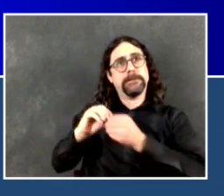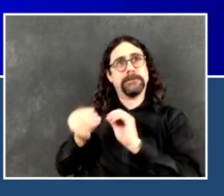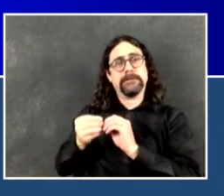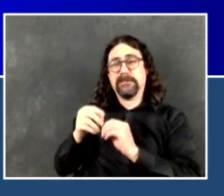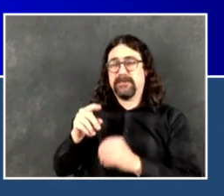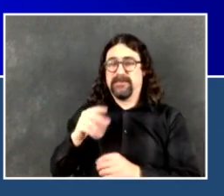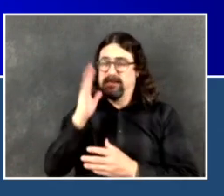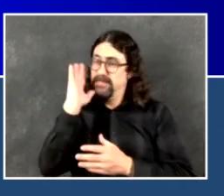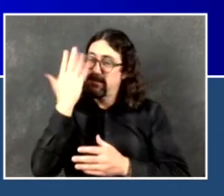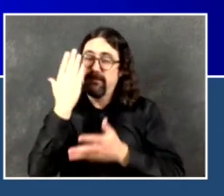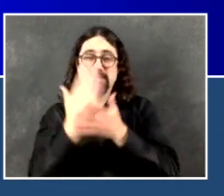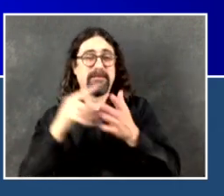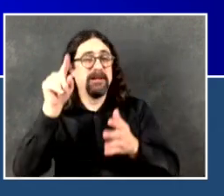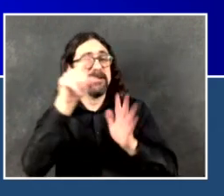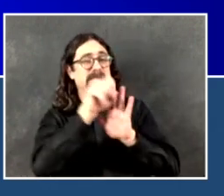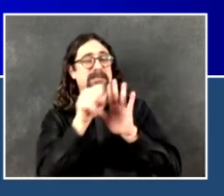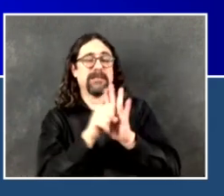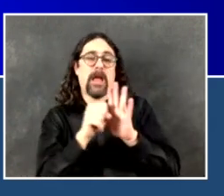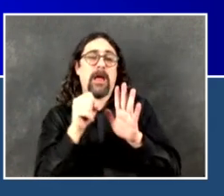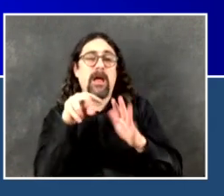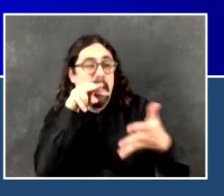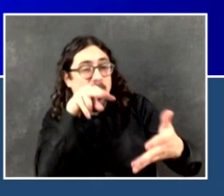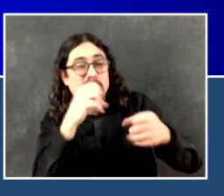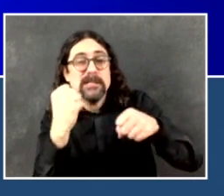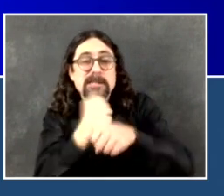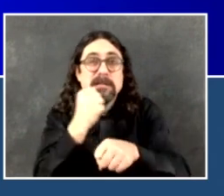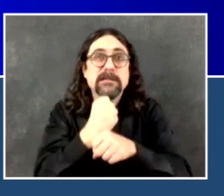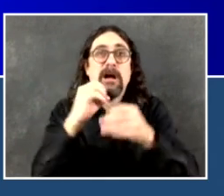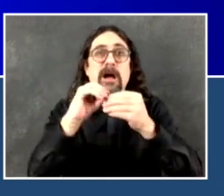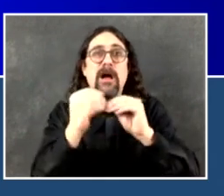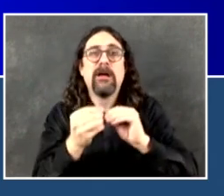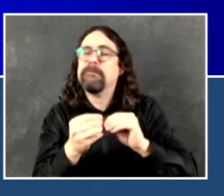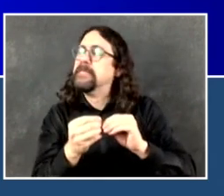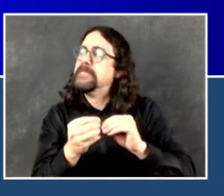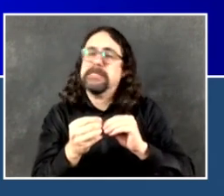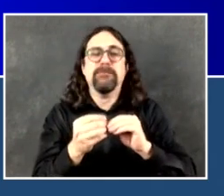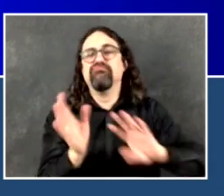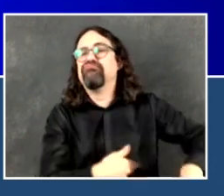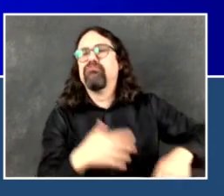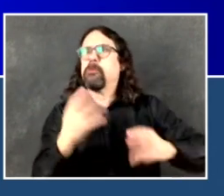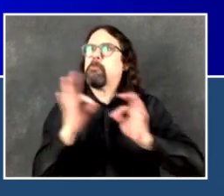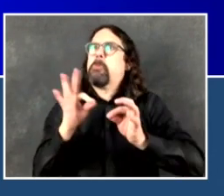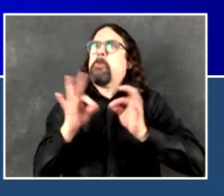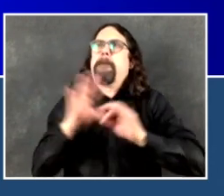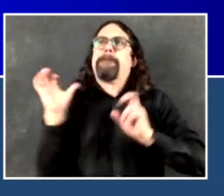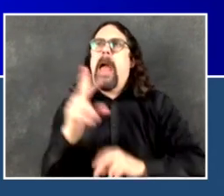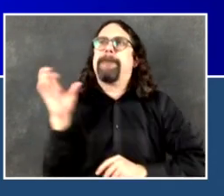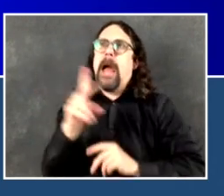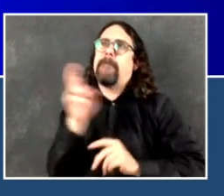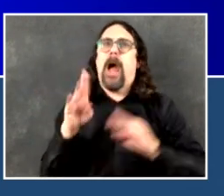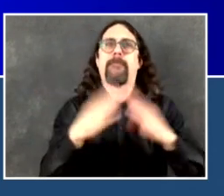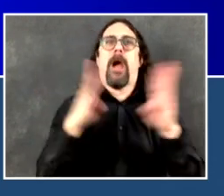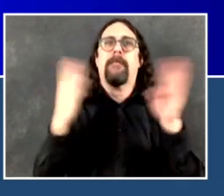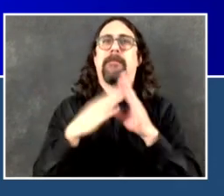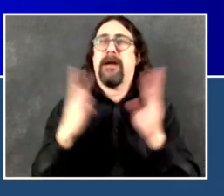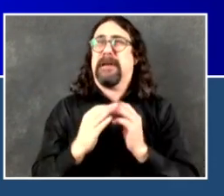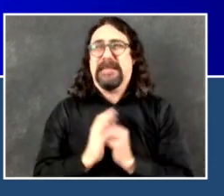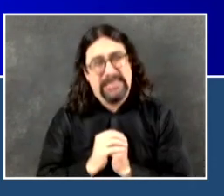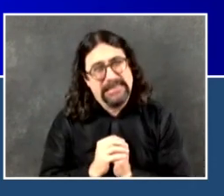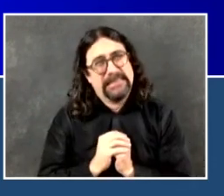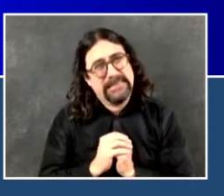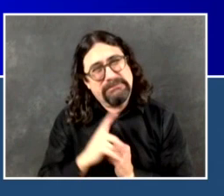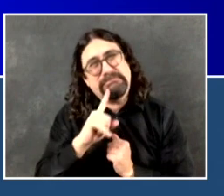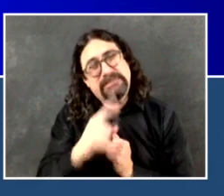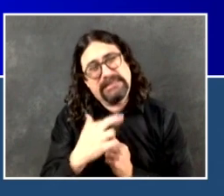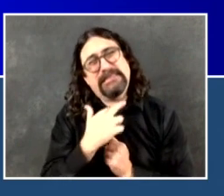is running a risk, is endangering their own people. And their whole idea of wanting to rush a restart so we can have an